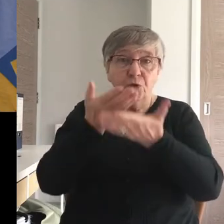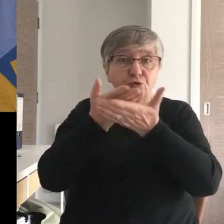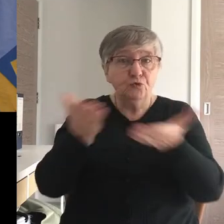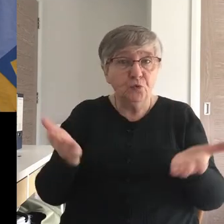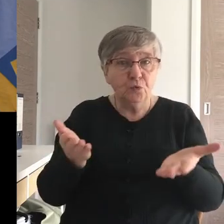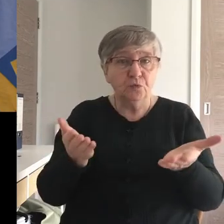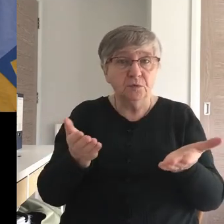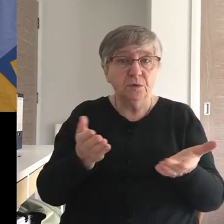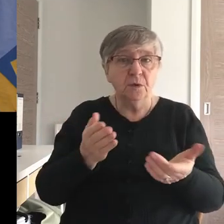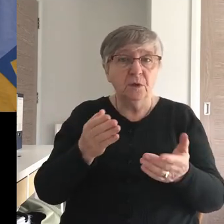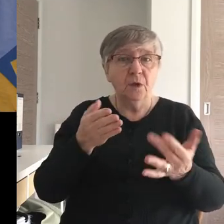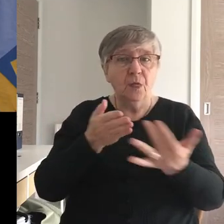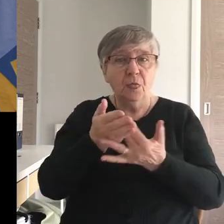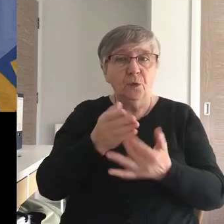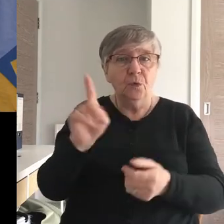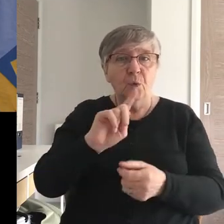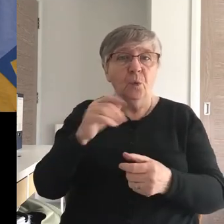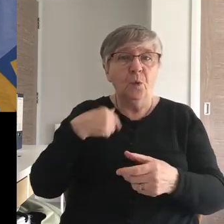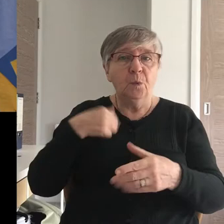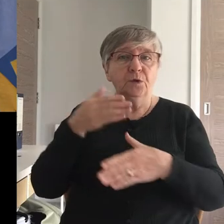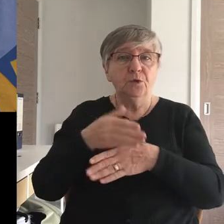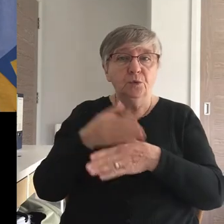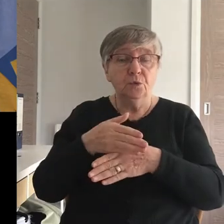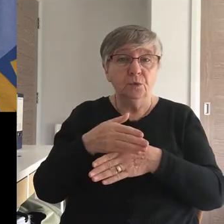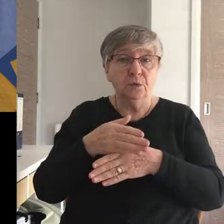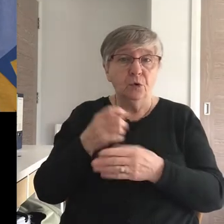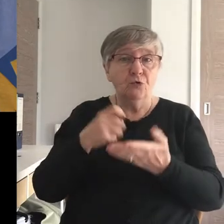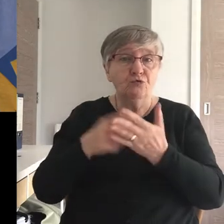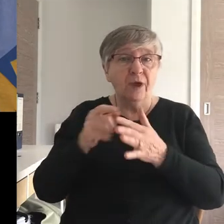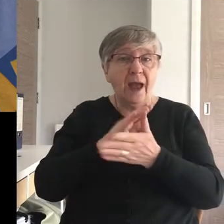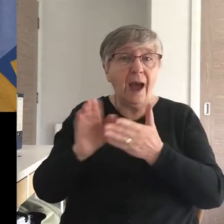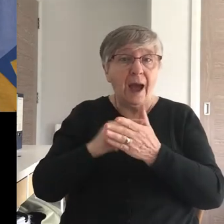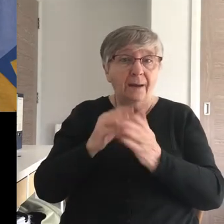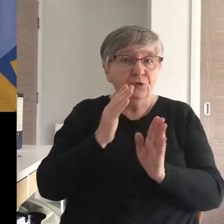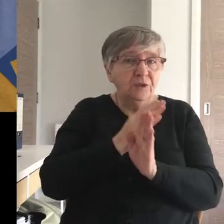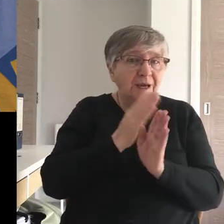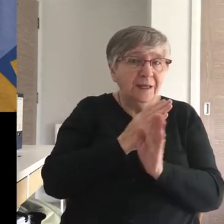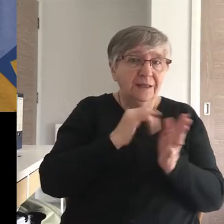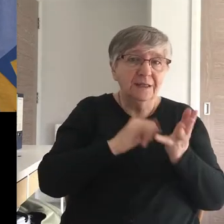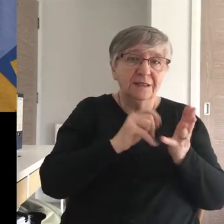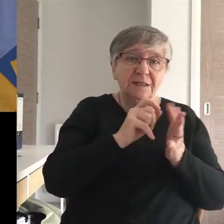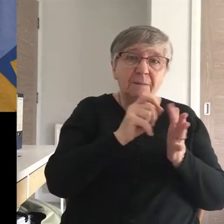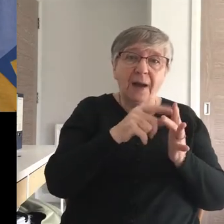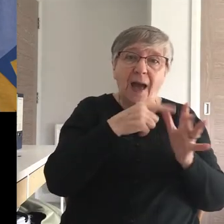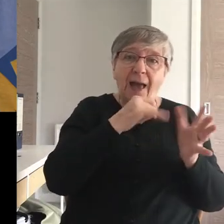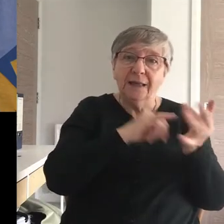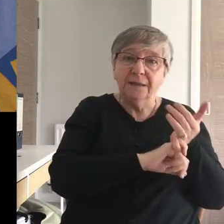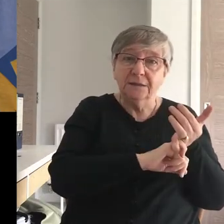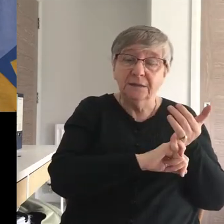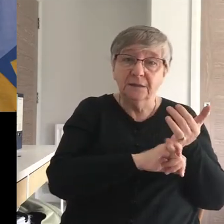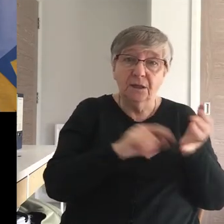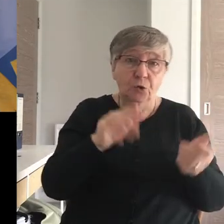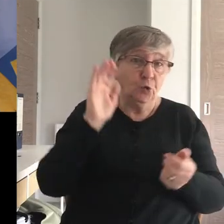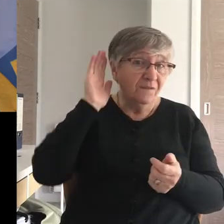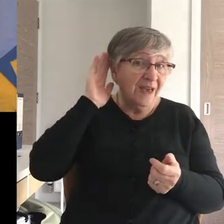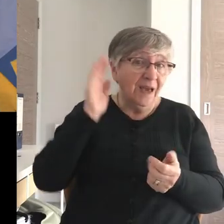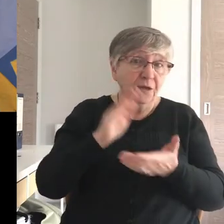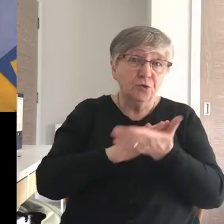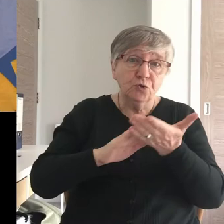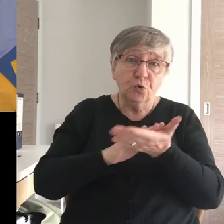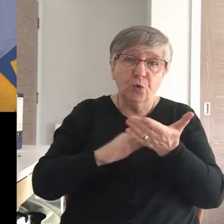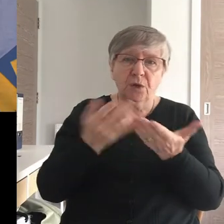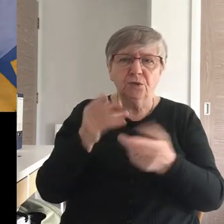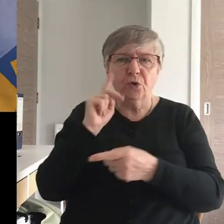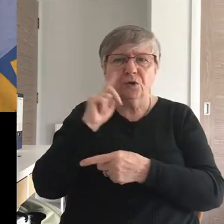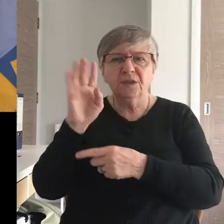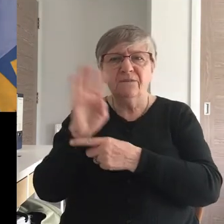actions. In Rahab's case, it was the hiding the spies. Well, you've probably heard stories of, seen